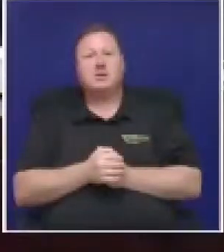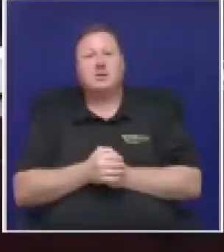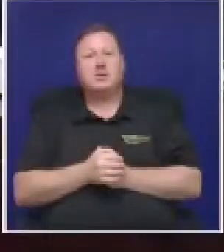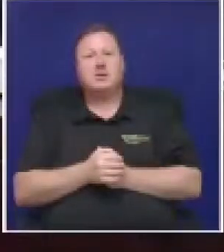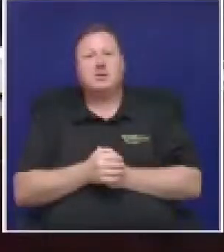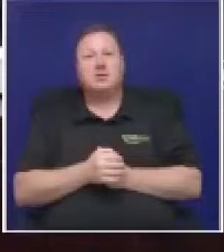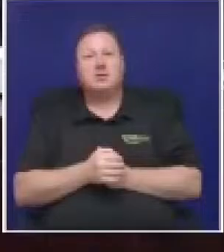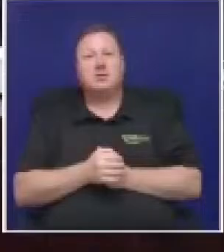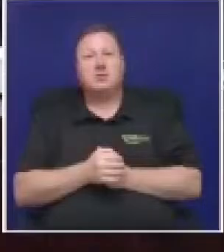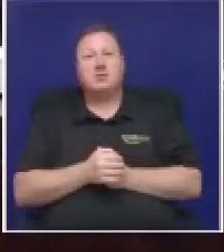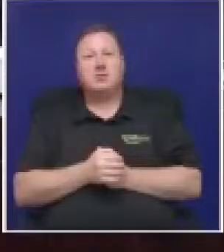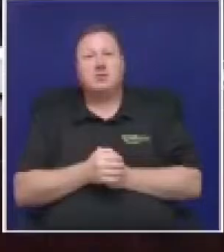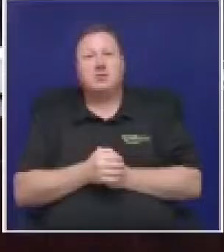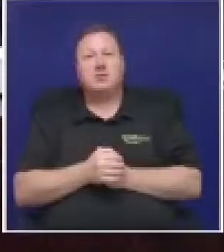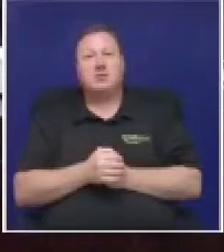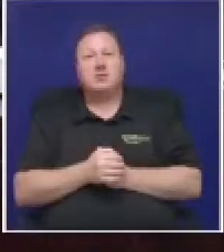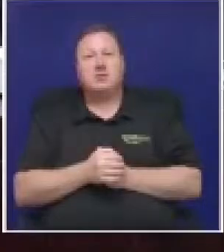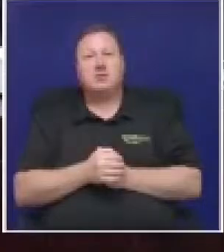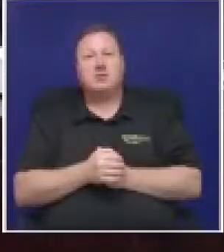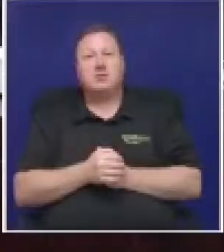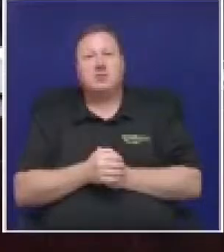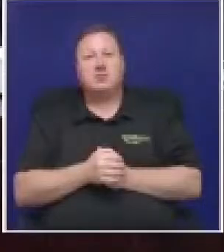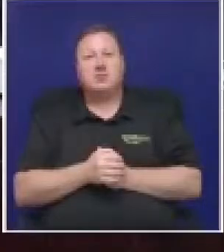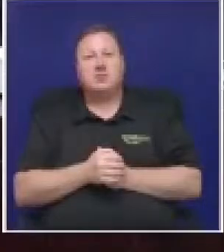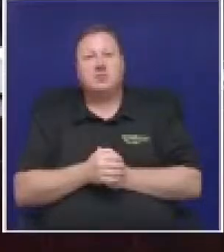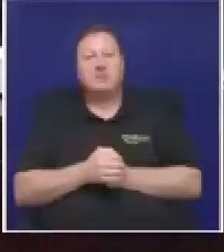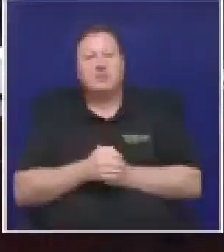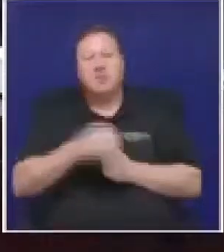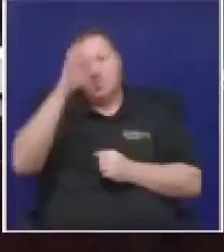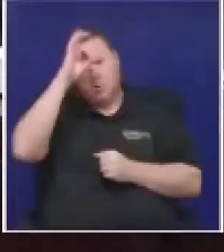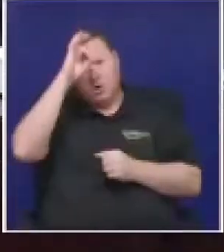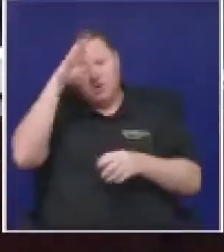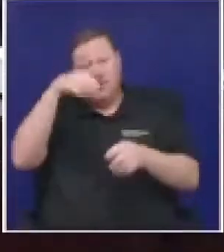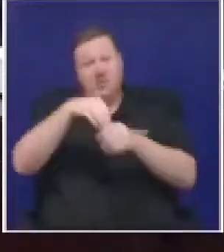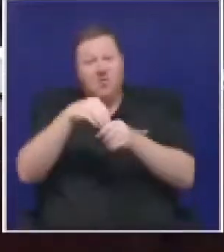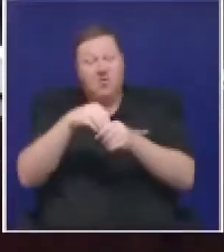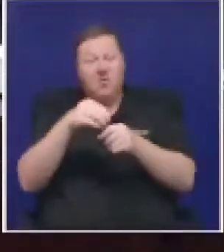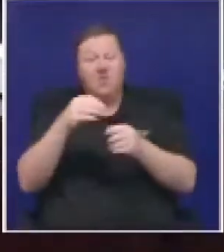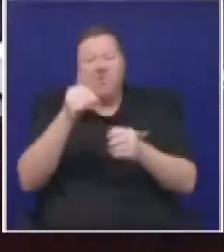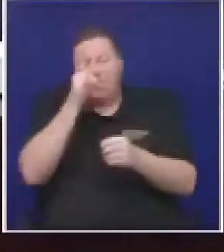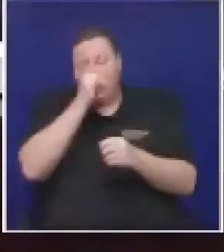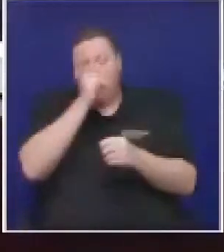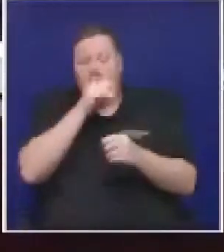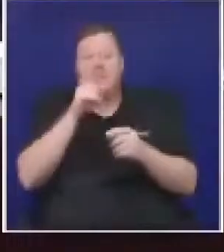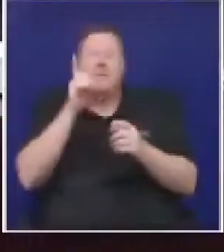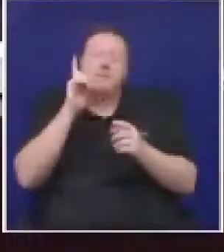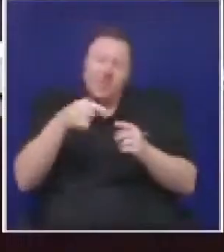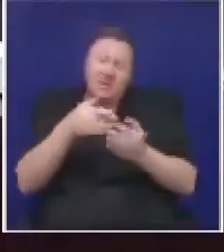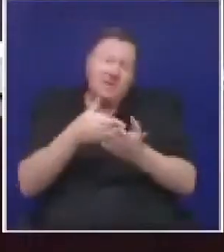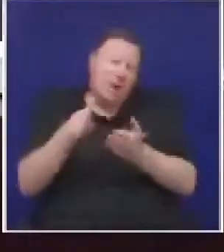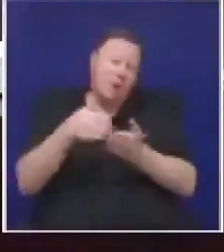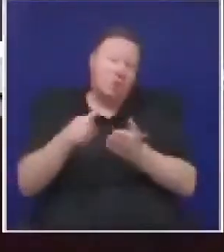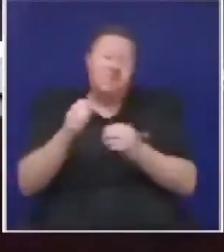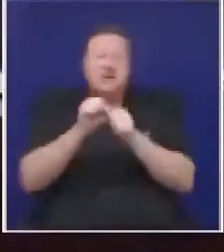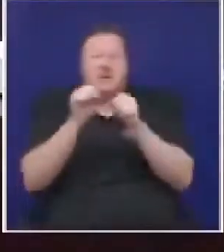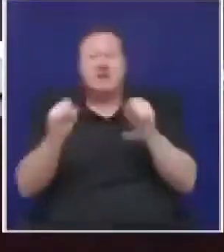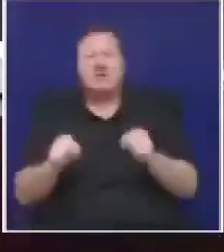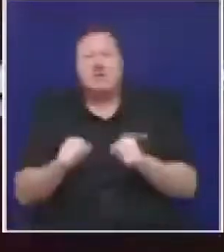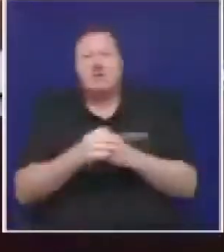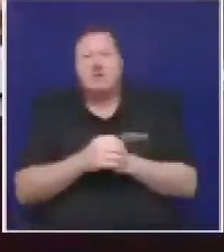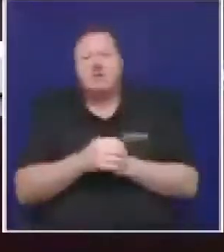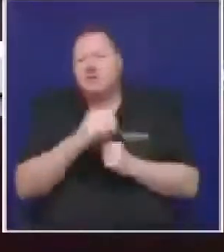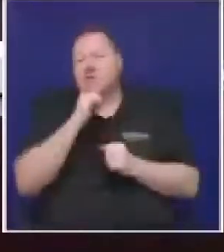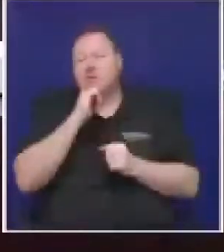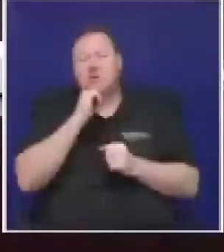when police connives with criminals, they must be taken out of the system. We can't leave police to